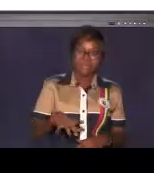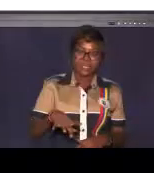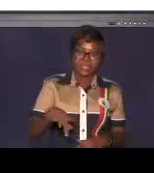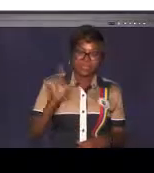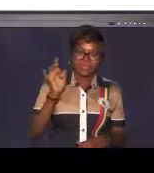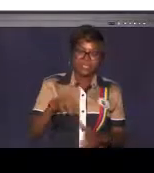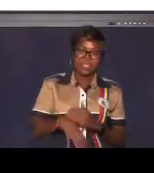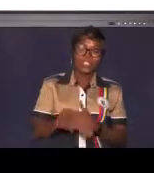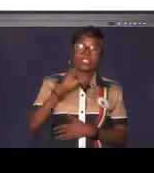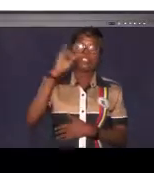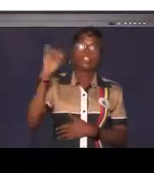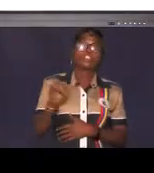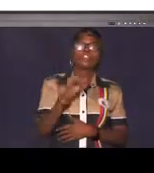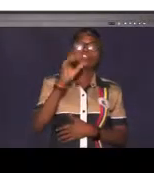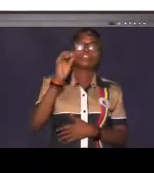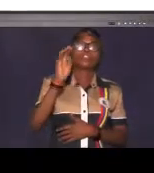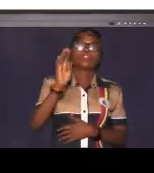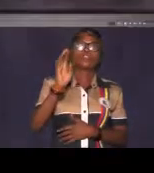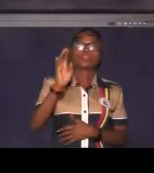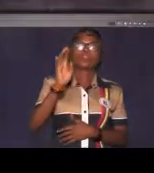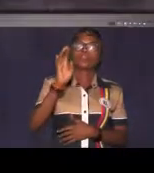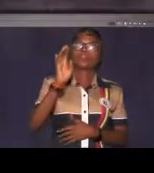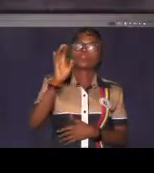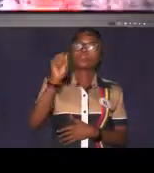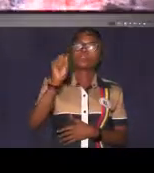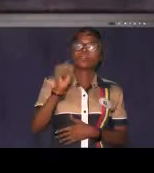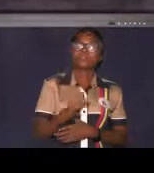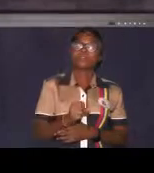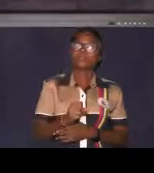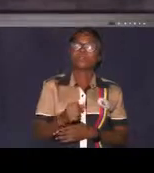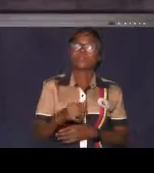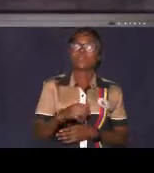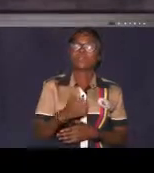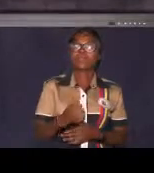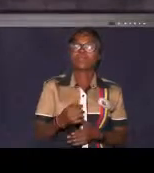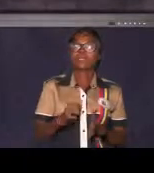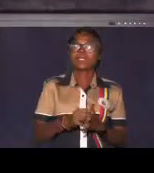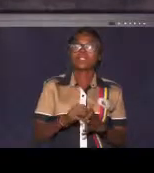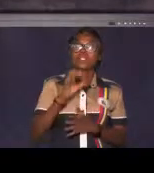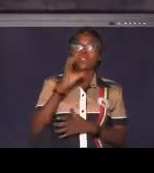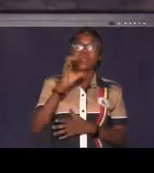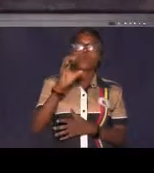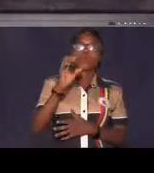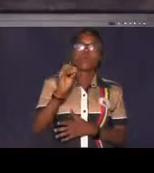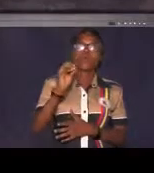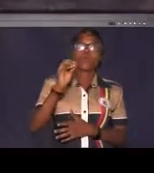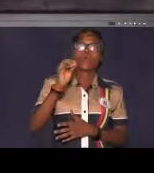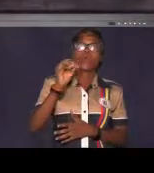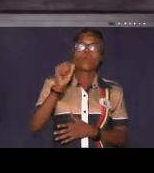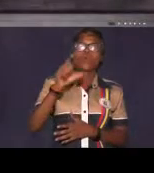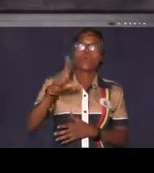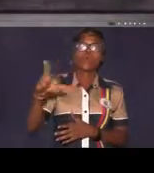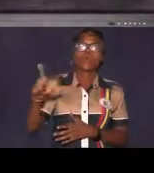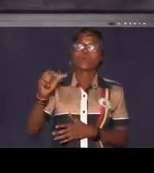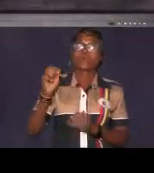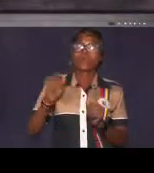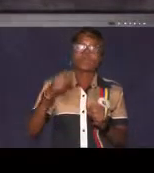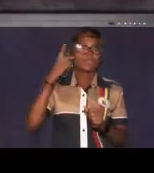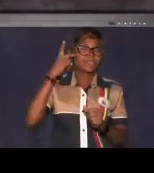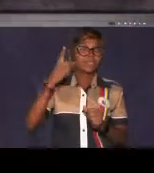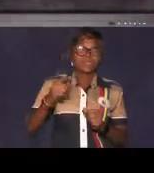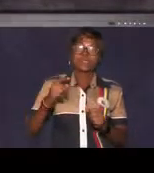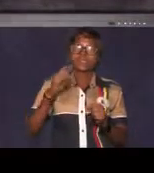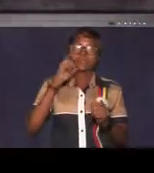in Jos. Now let's look at another example of mineral. That is a coal. You can see